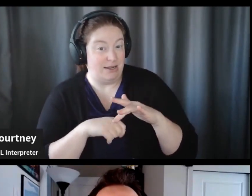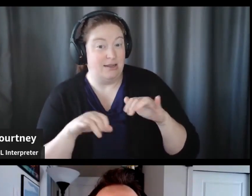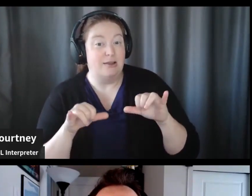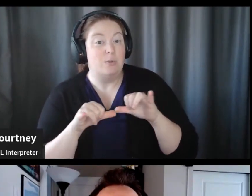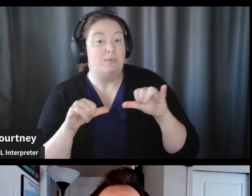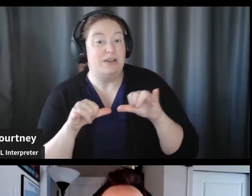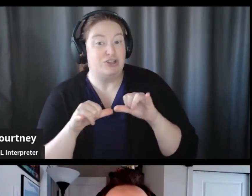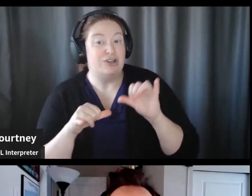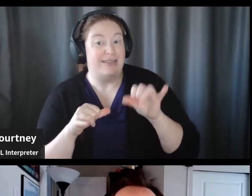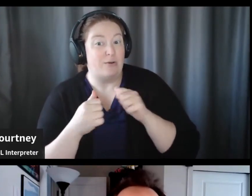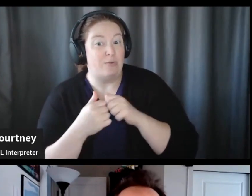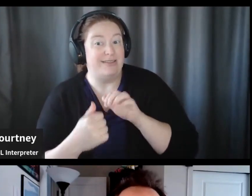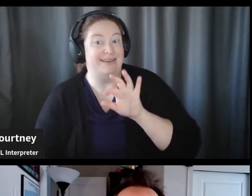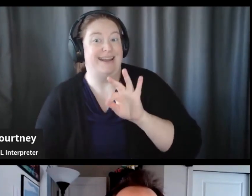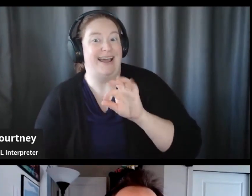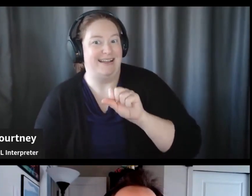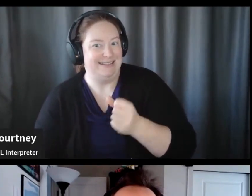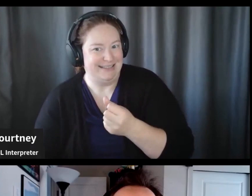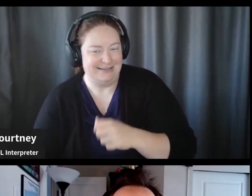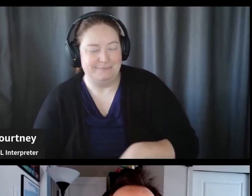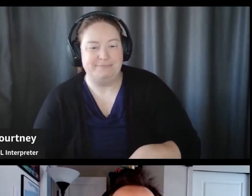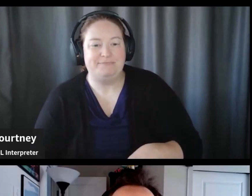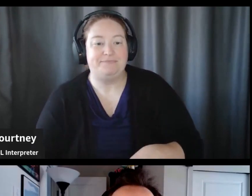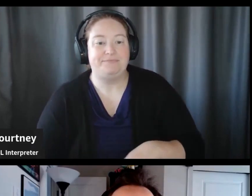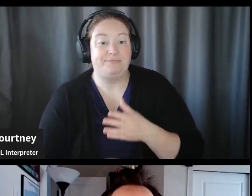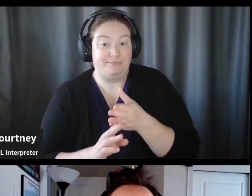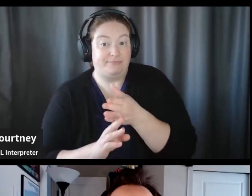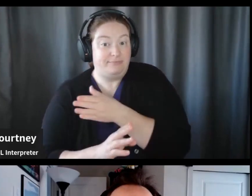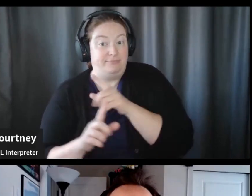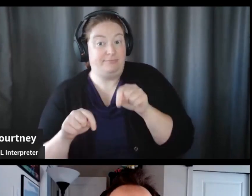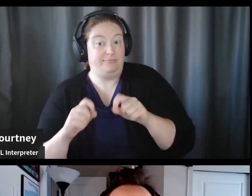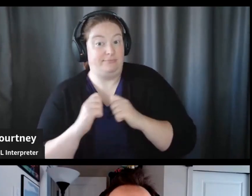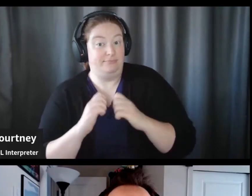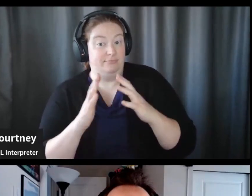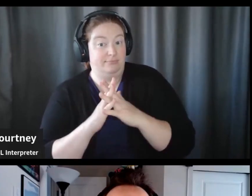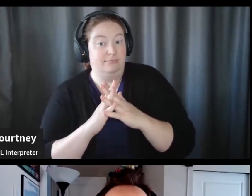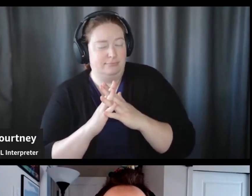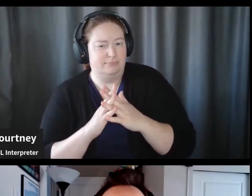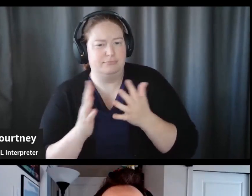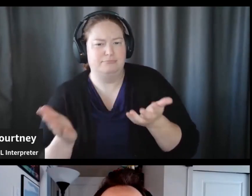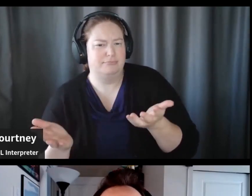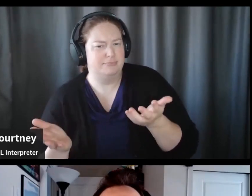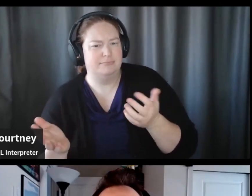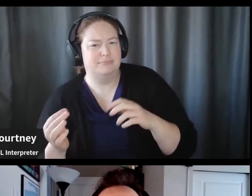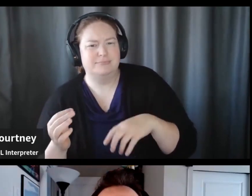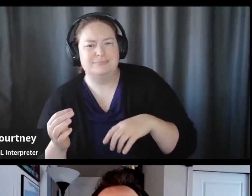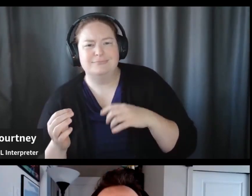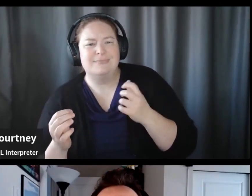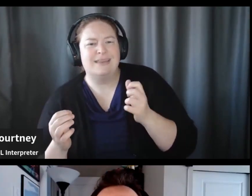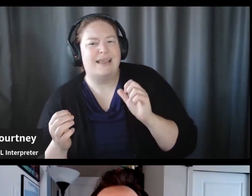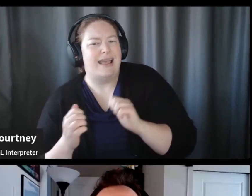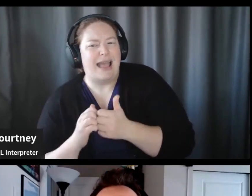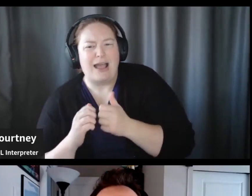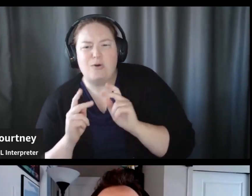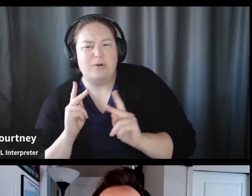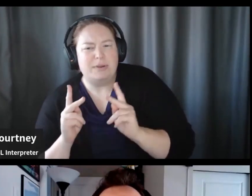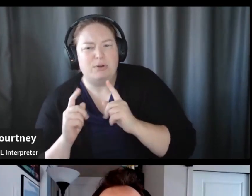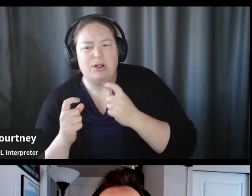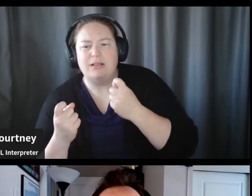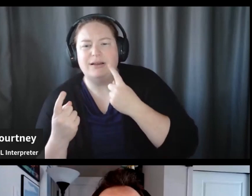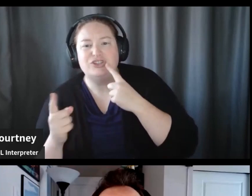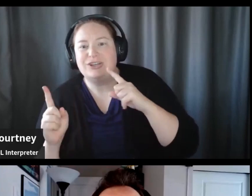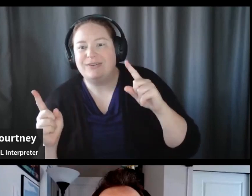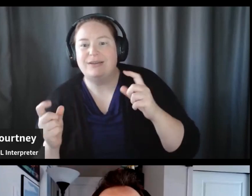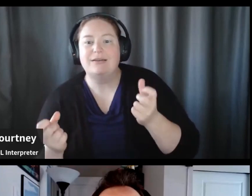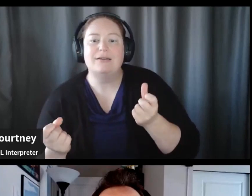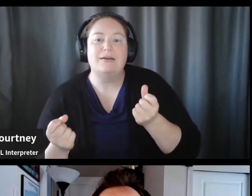nines. Prior to this launch, what was, how were people achieving,